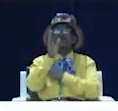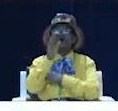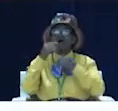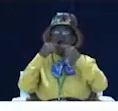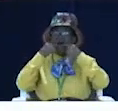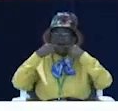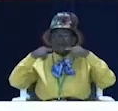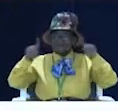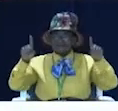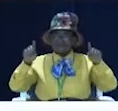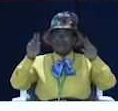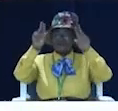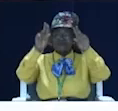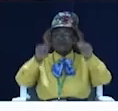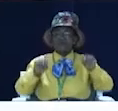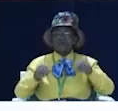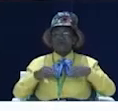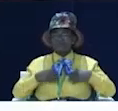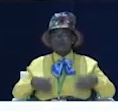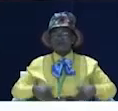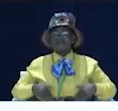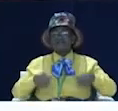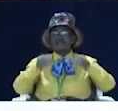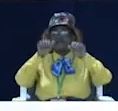nobody can change it.